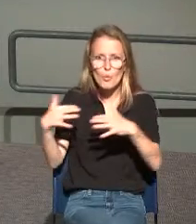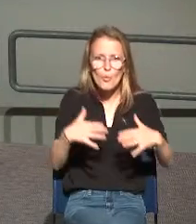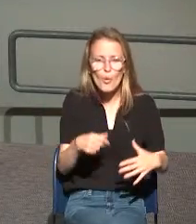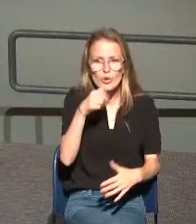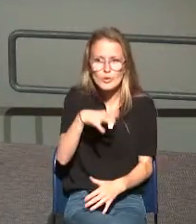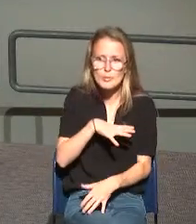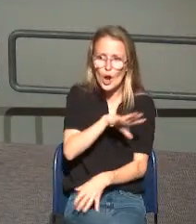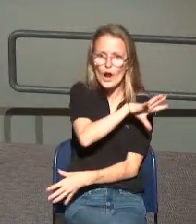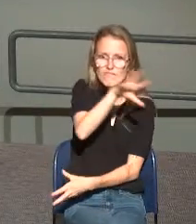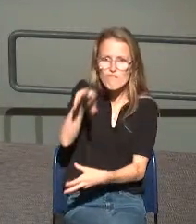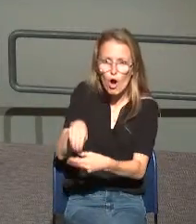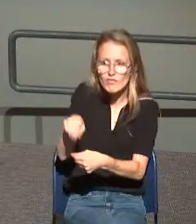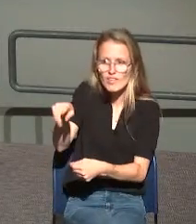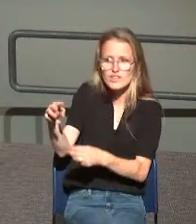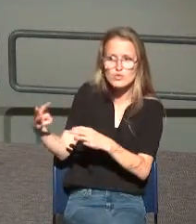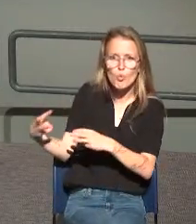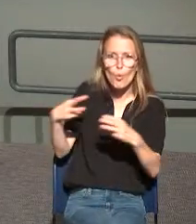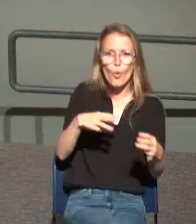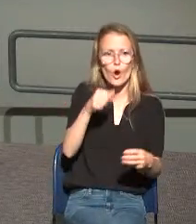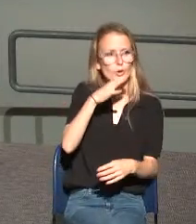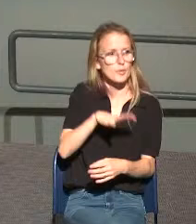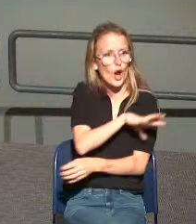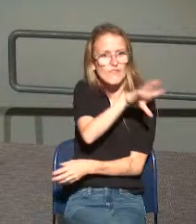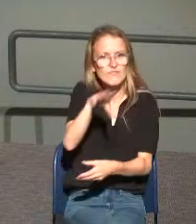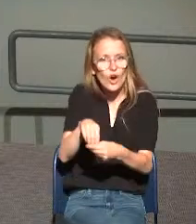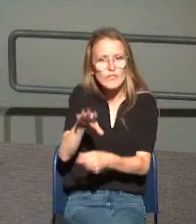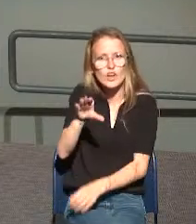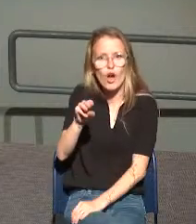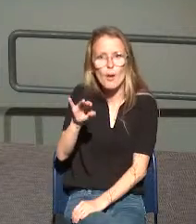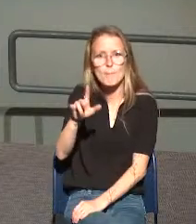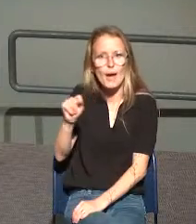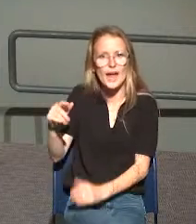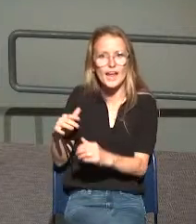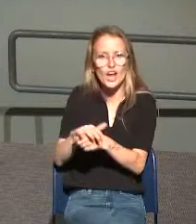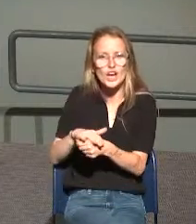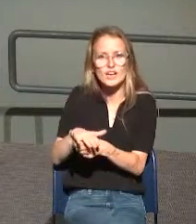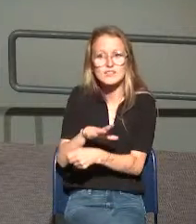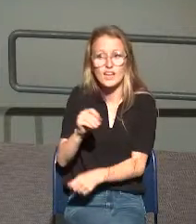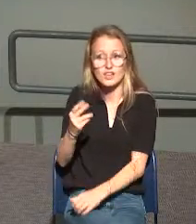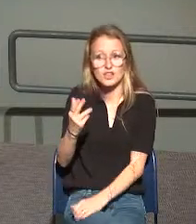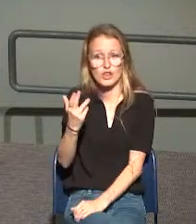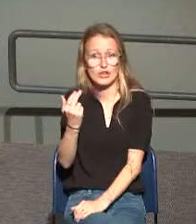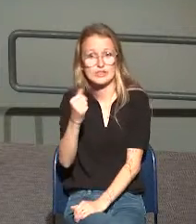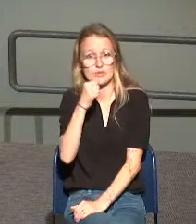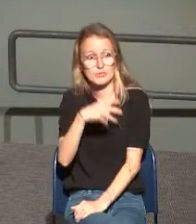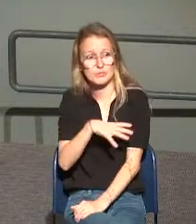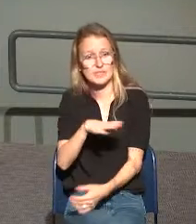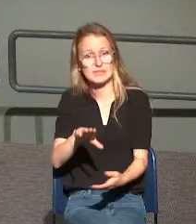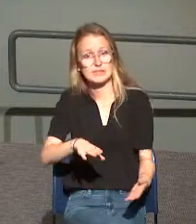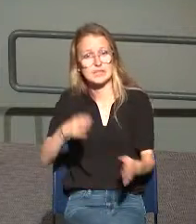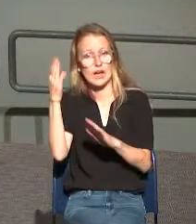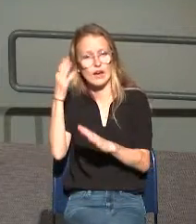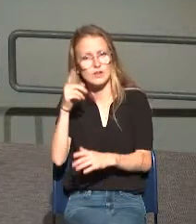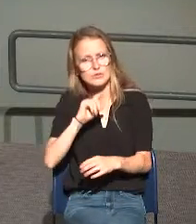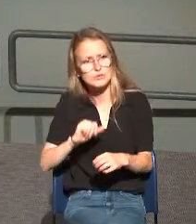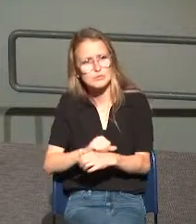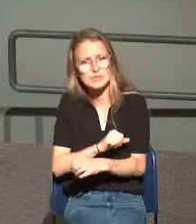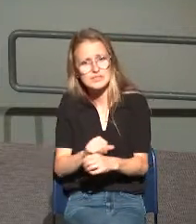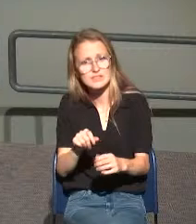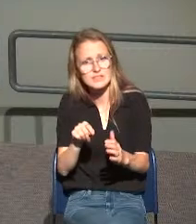going into combat areas, and 13 of them died. There were quite a few